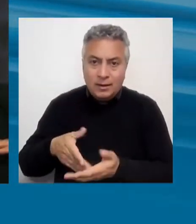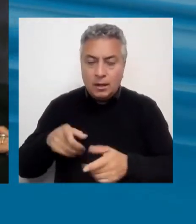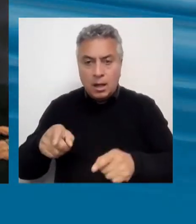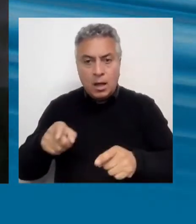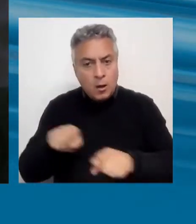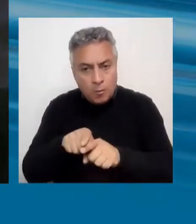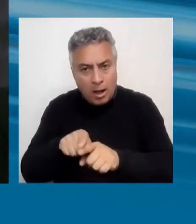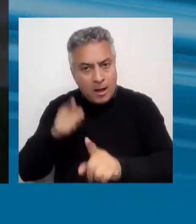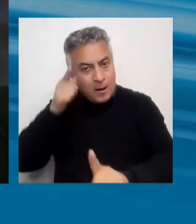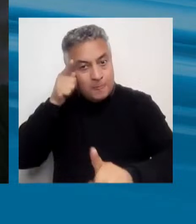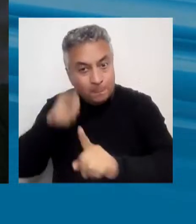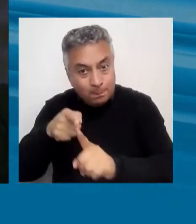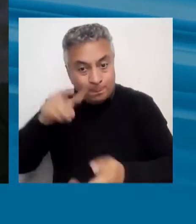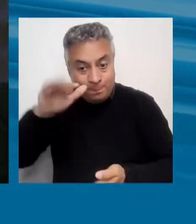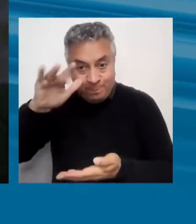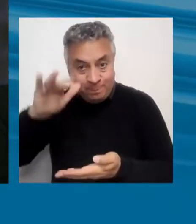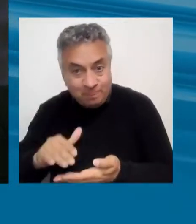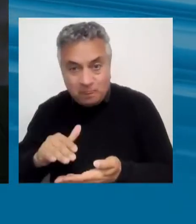reduce